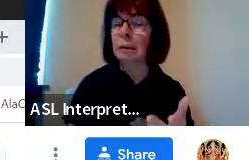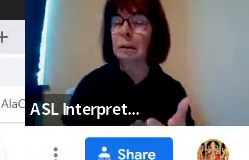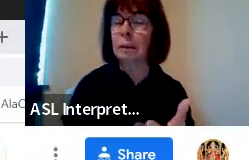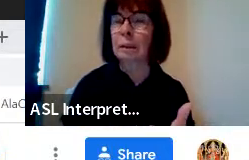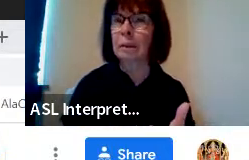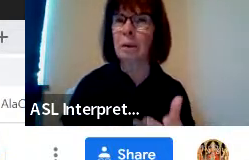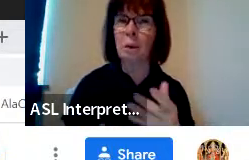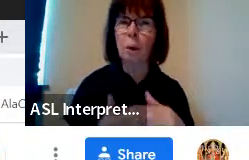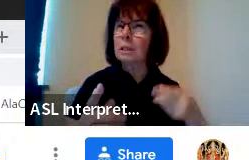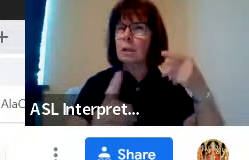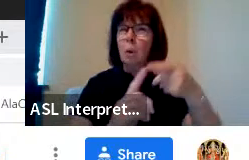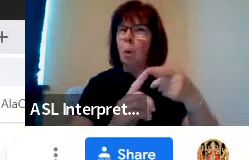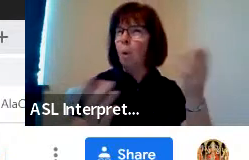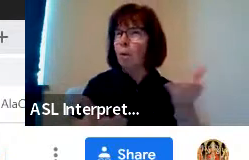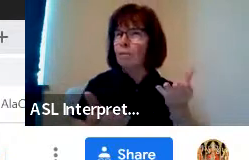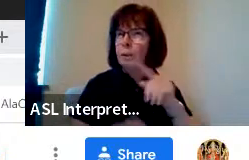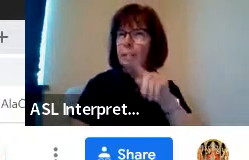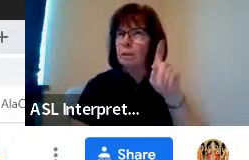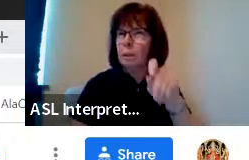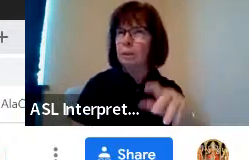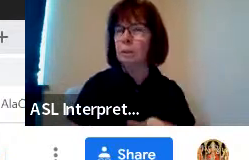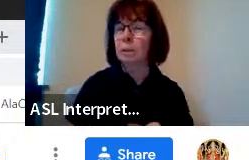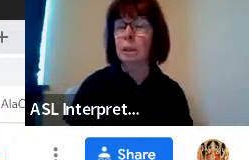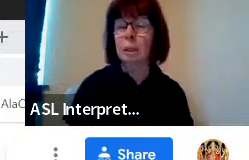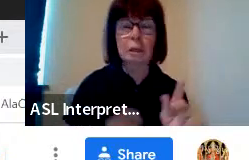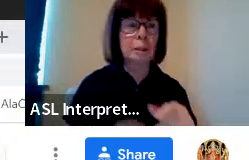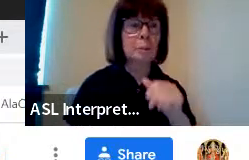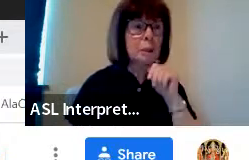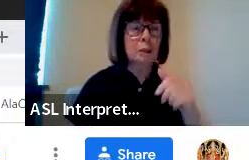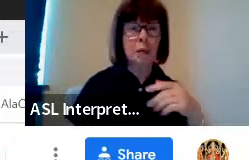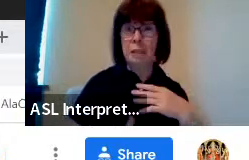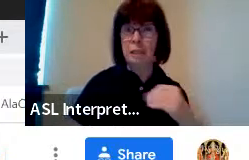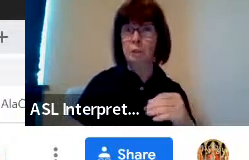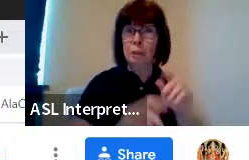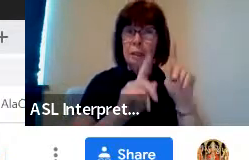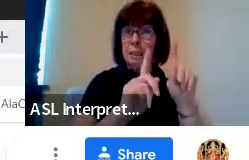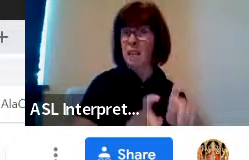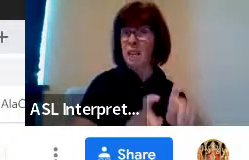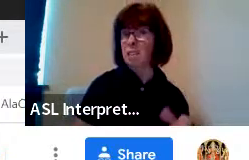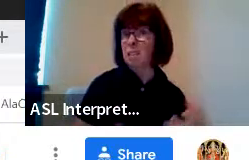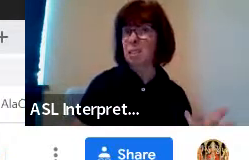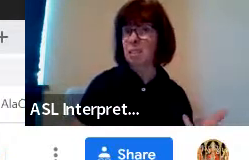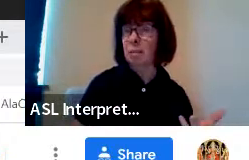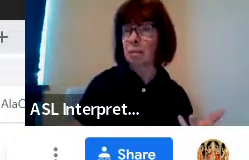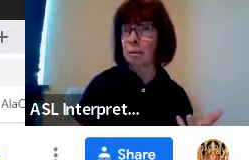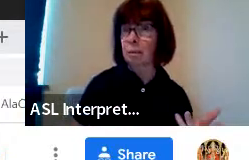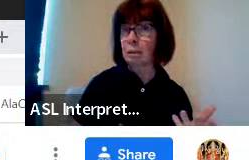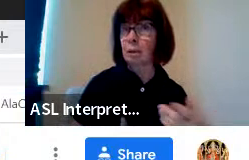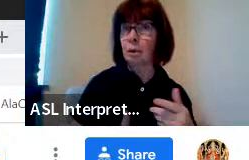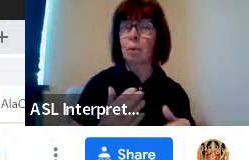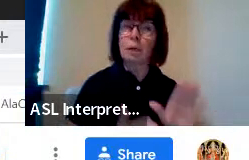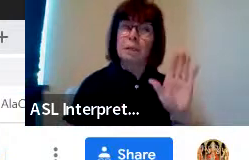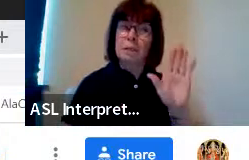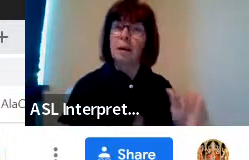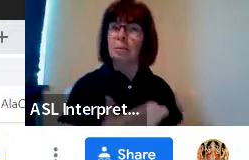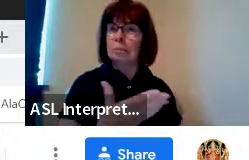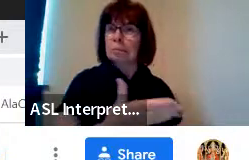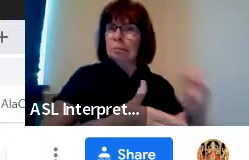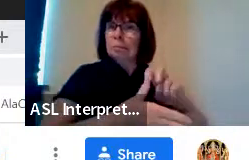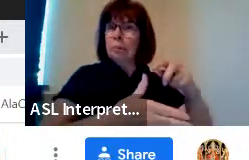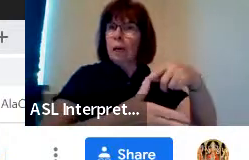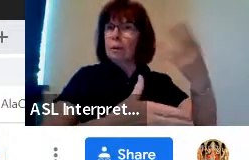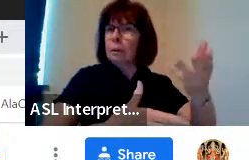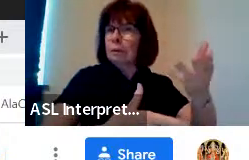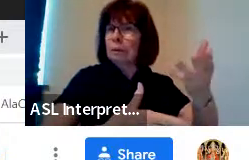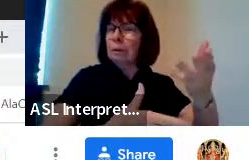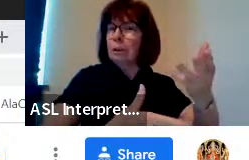what is the goal here? Because if people aren't interested in testing, again, what are people's priorities right now? And I'm not